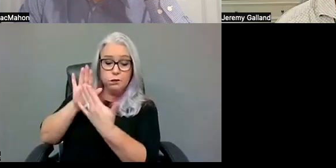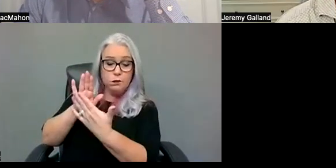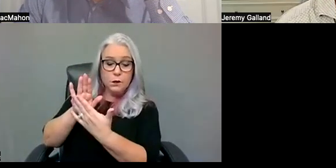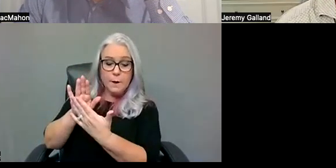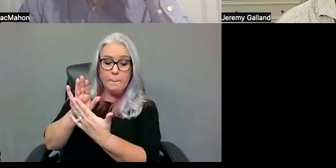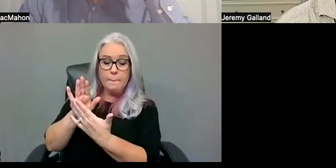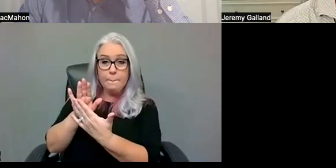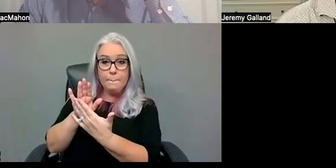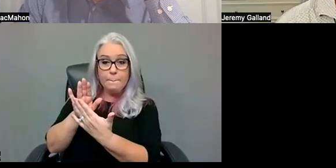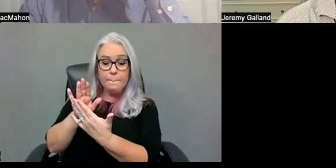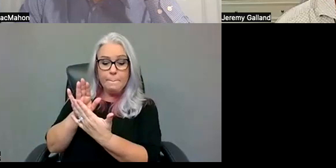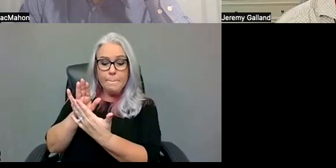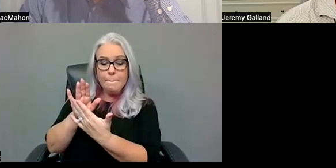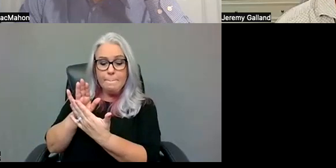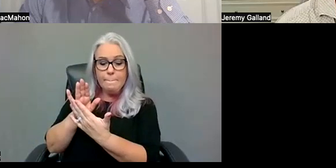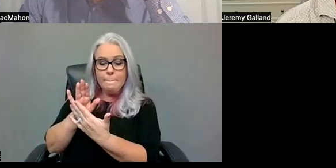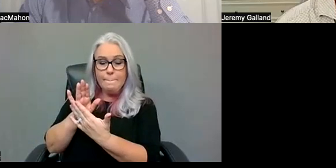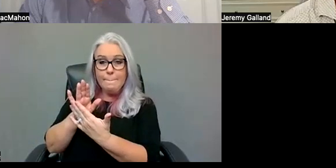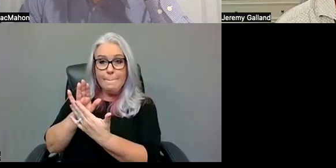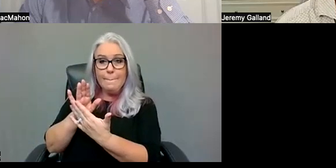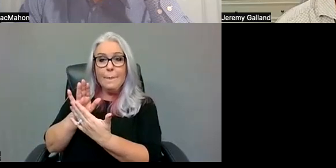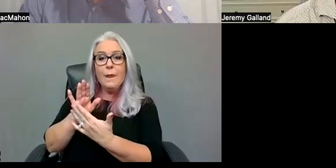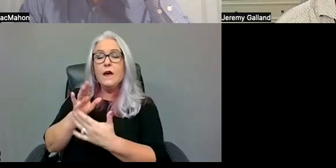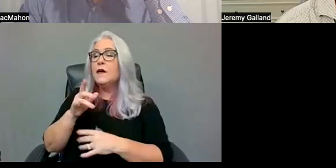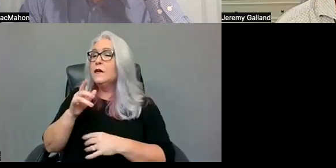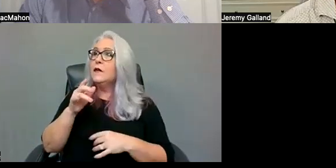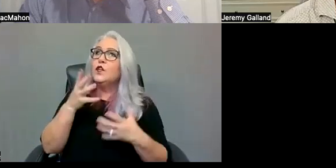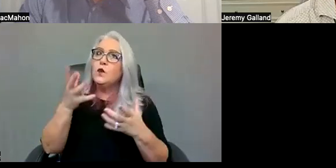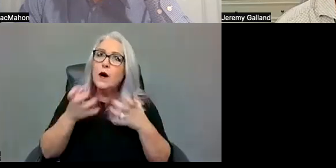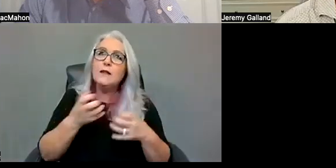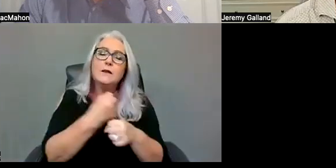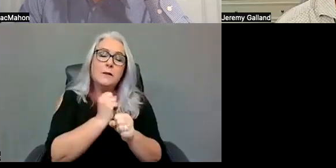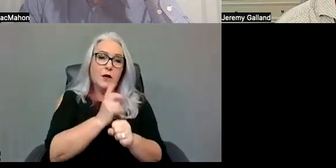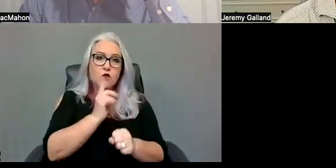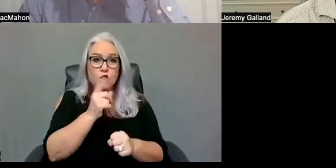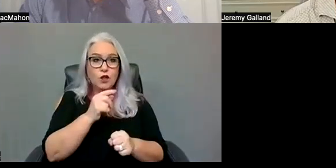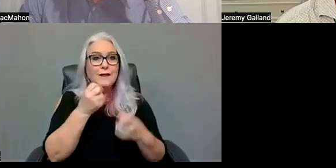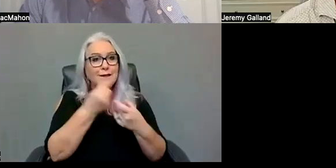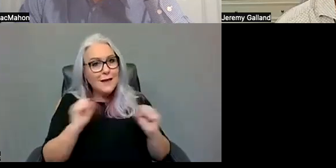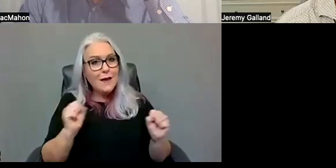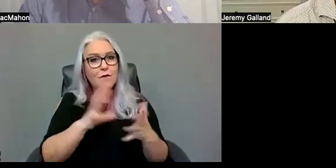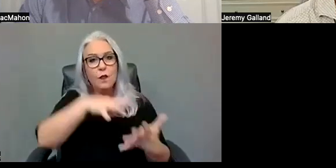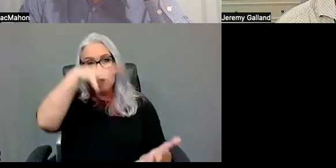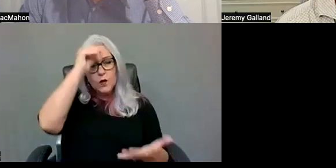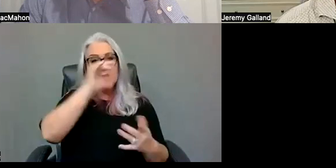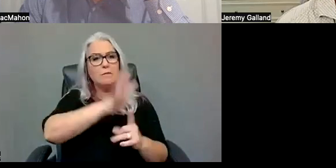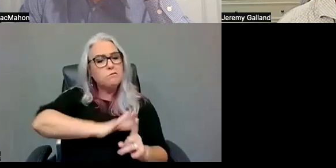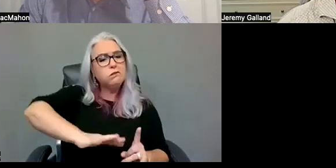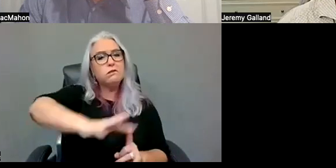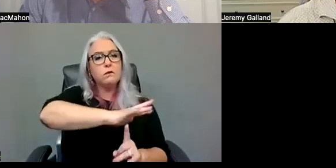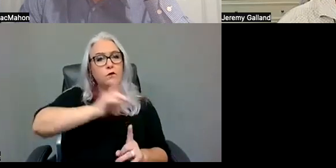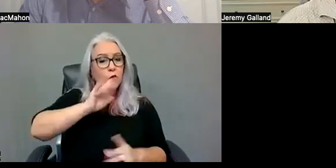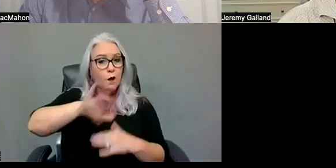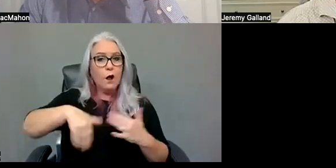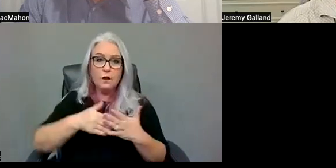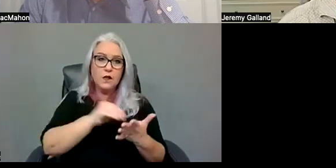the most important issue in providing a safe learning environment for all students. Okay,